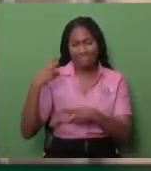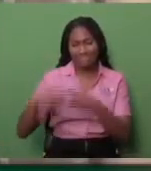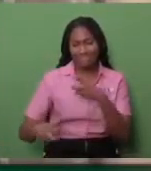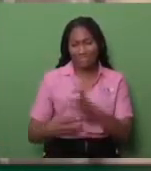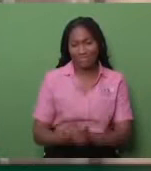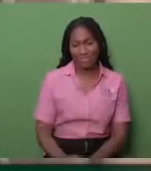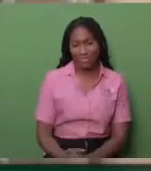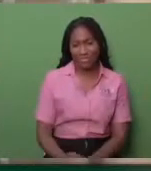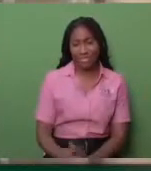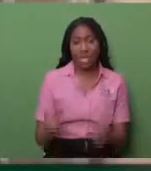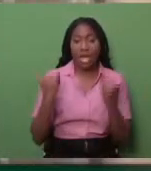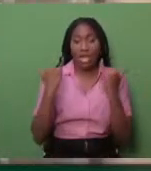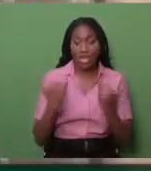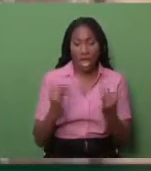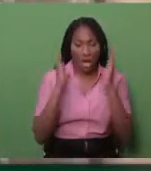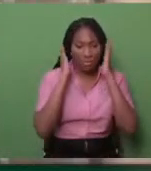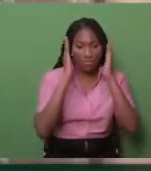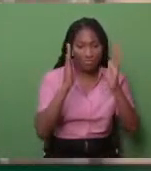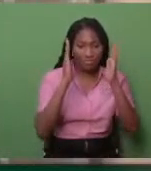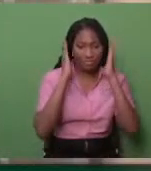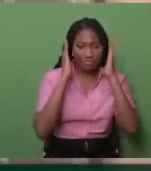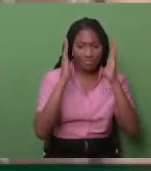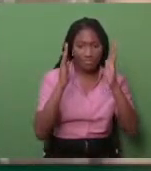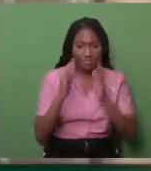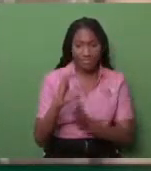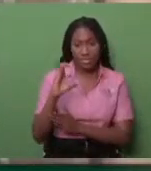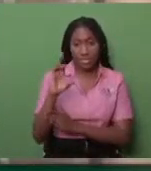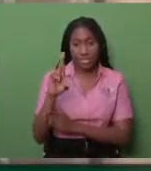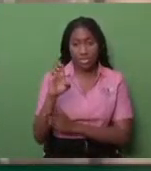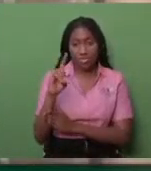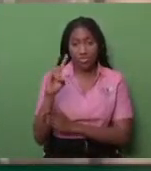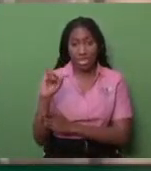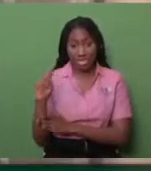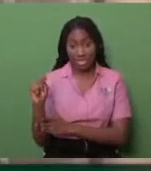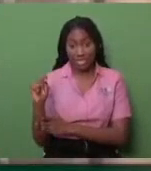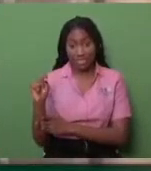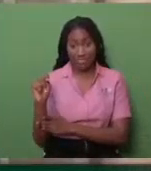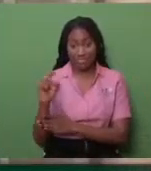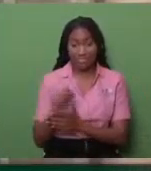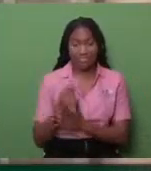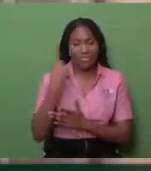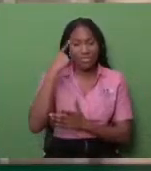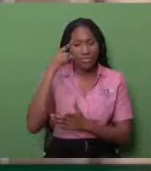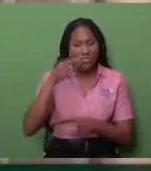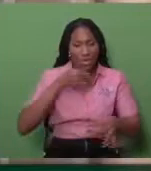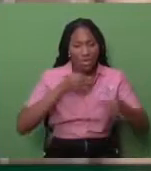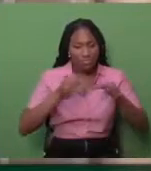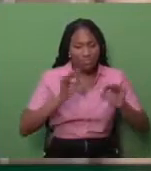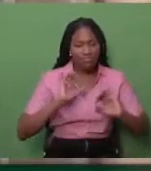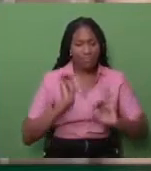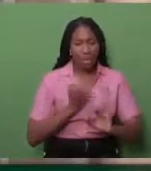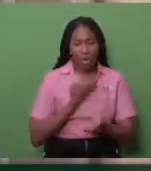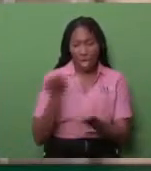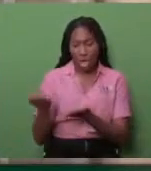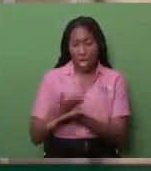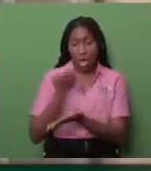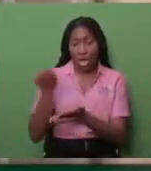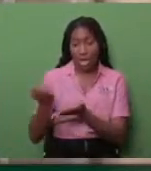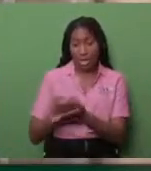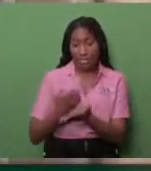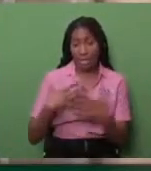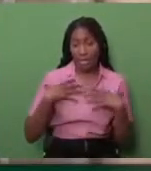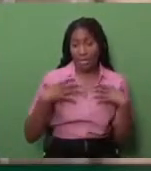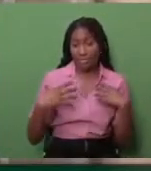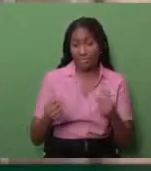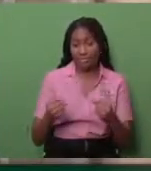I turn now to credit ratings, another indicator to assess the health of our economy. A sovereign